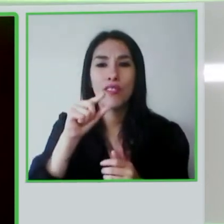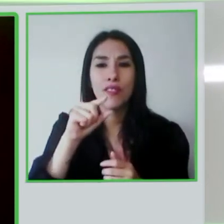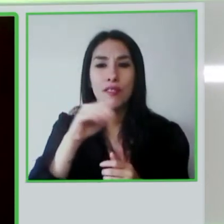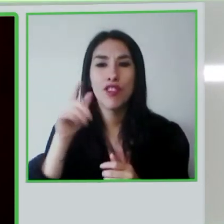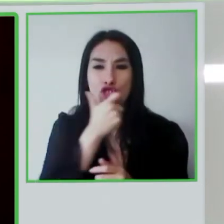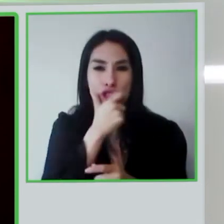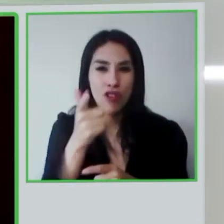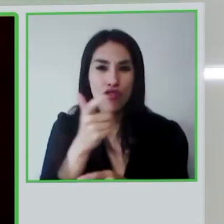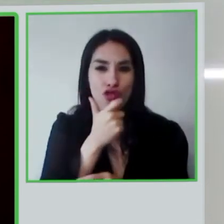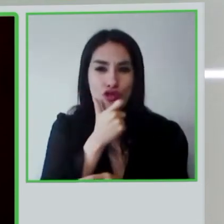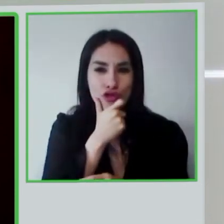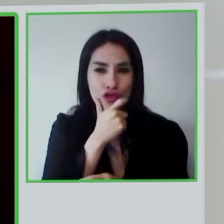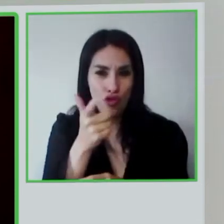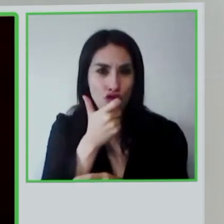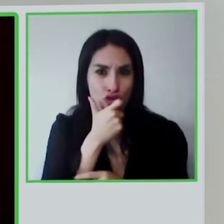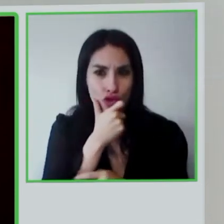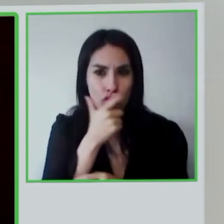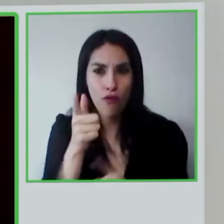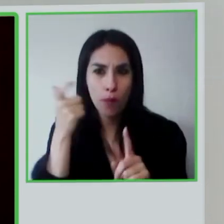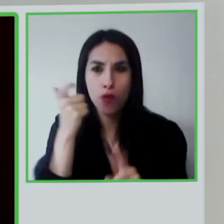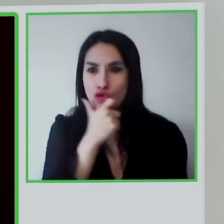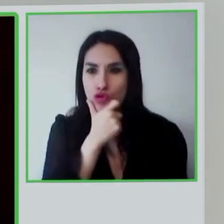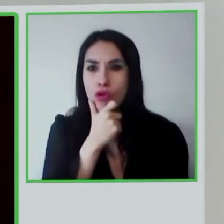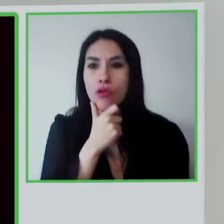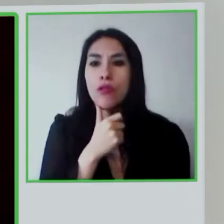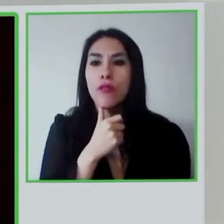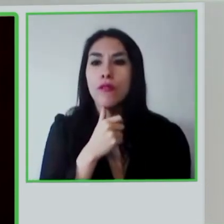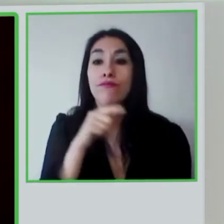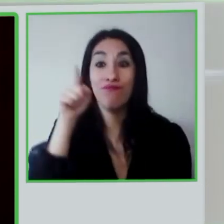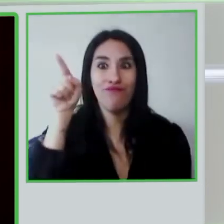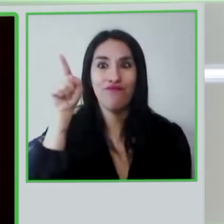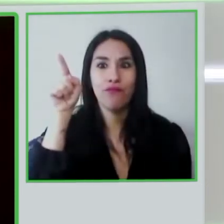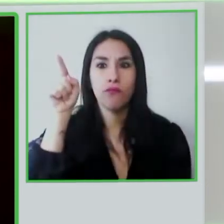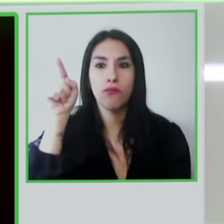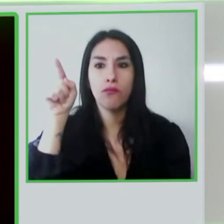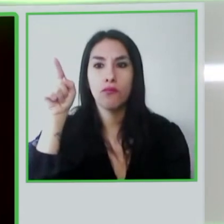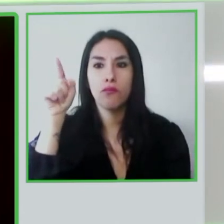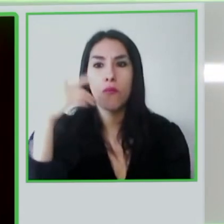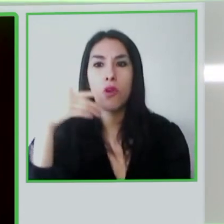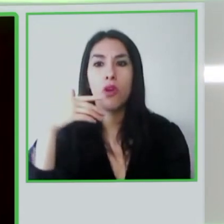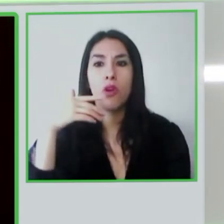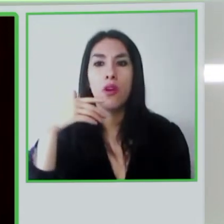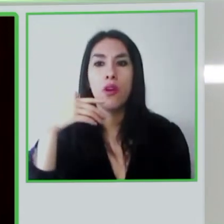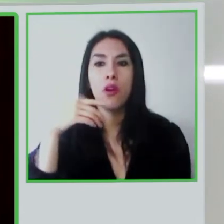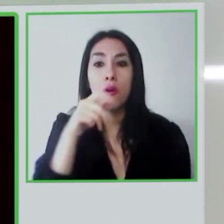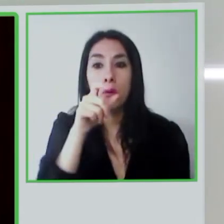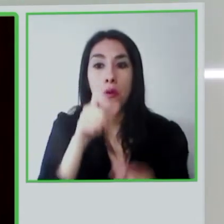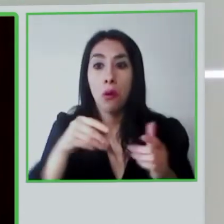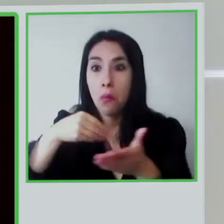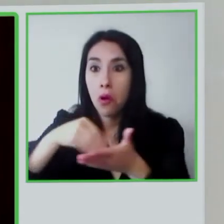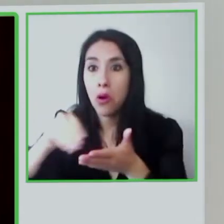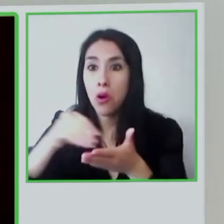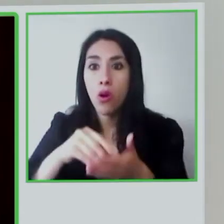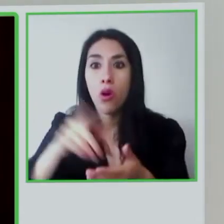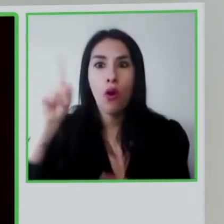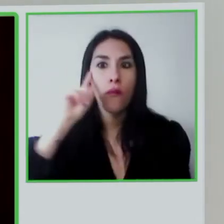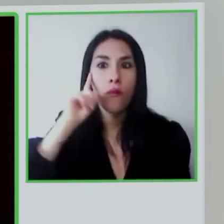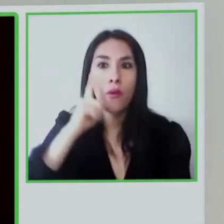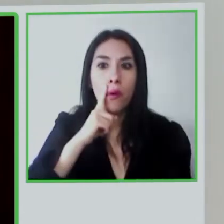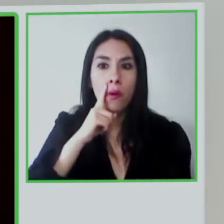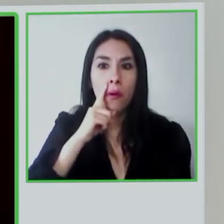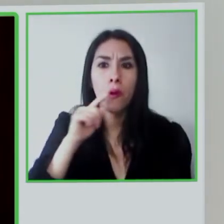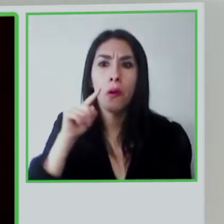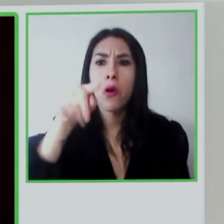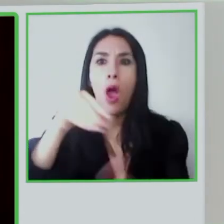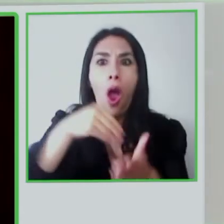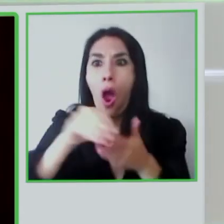welcome to the deaf community, they realized that they were receiving candidates from